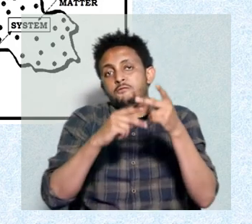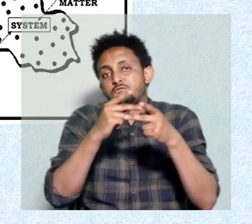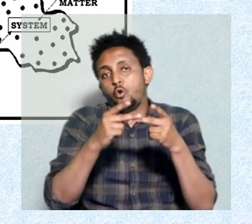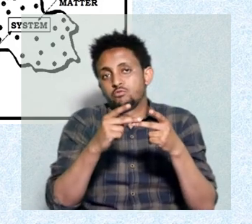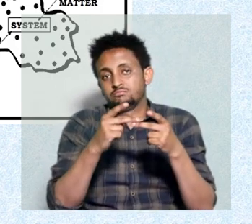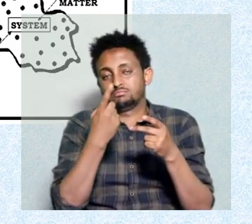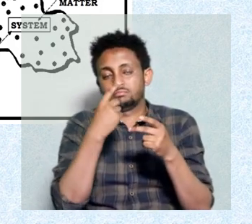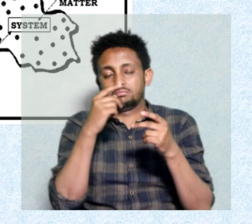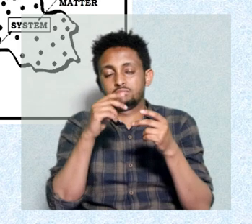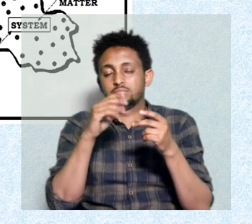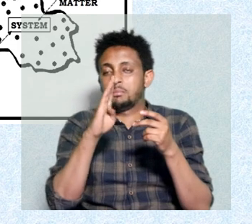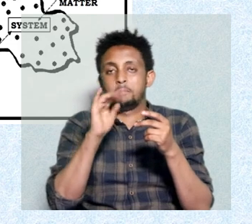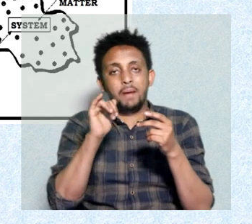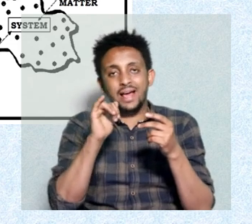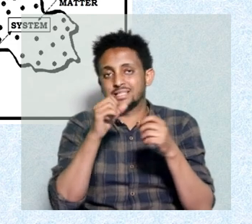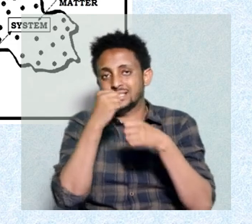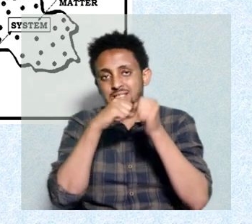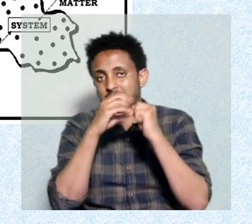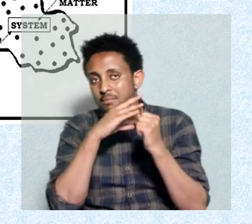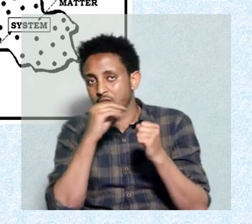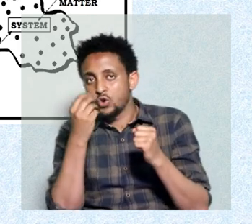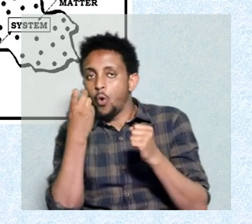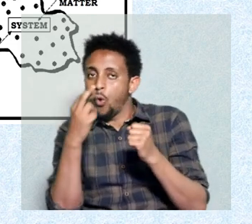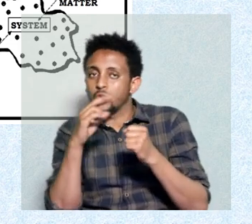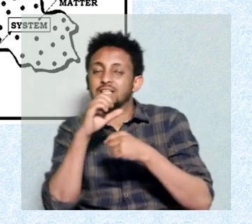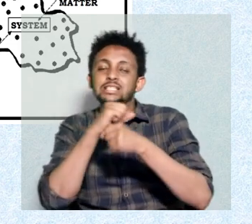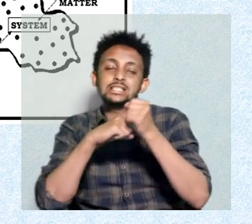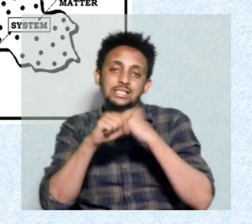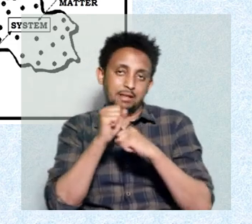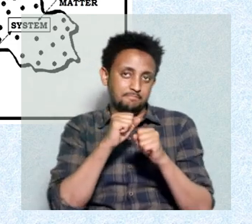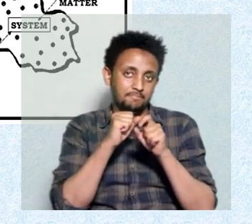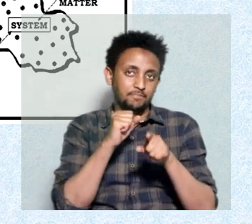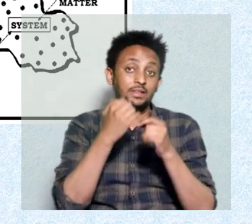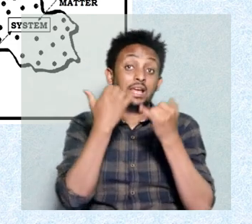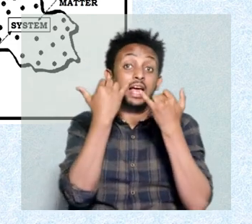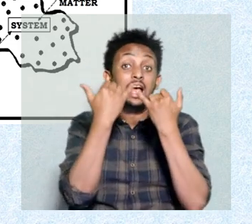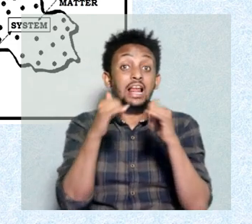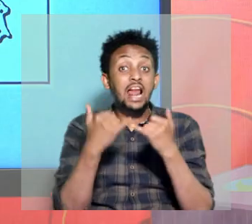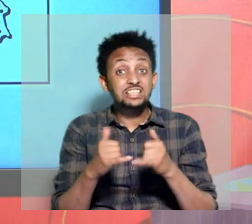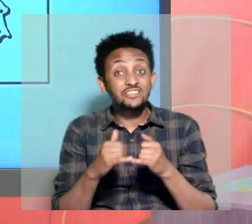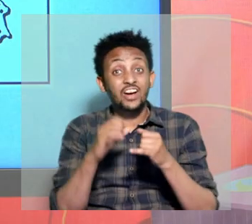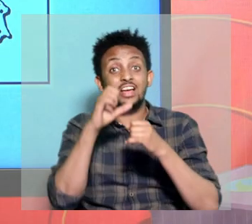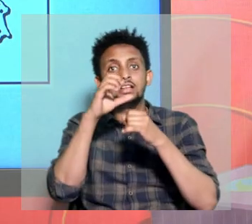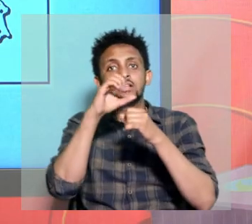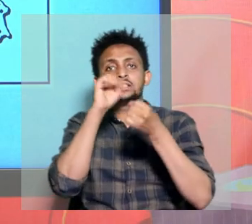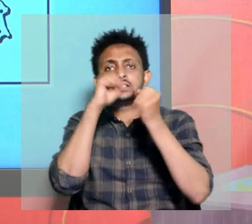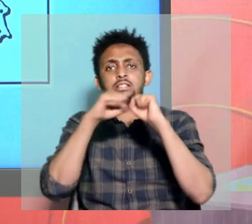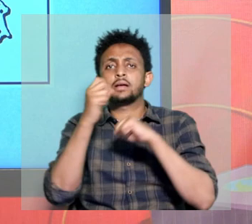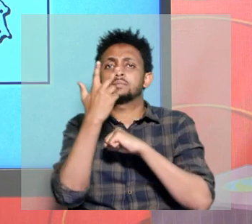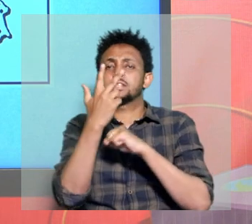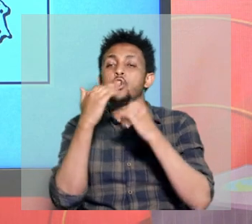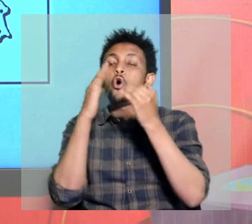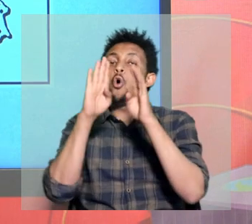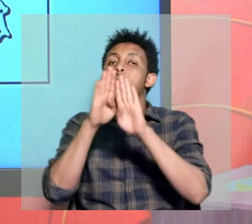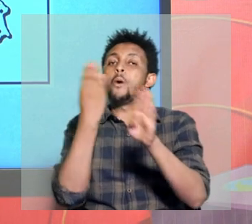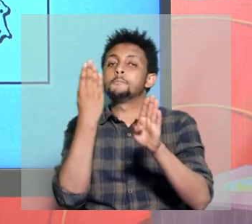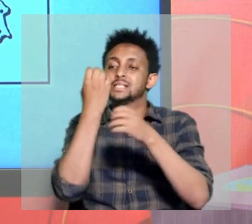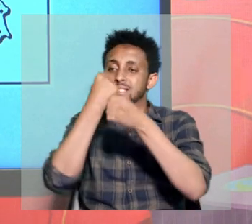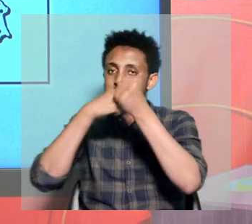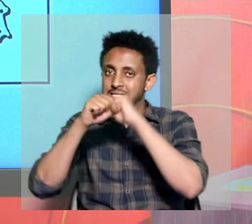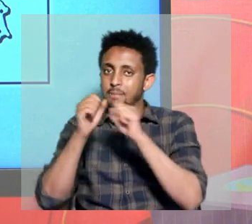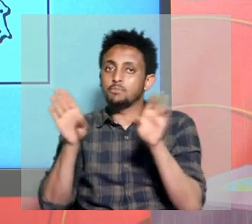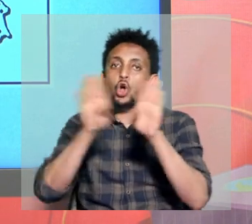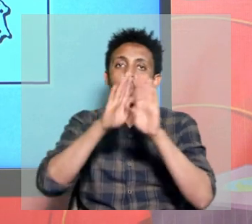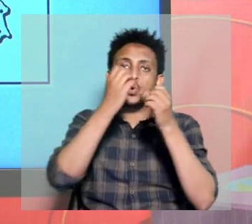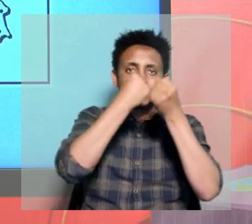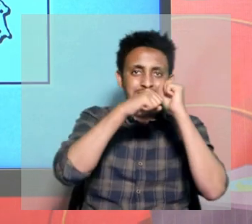or by the system. Actually, depending on the boundary, it's possible to classify system into three as open system,